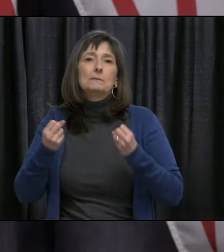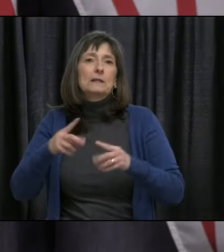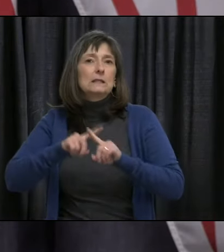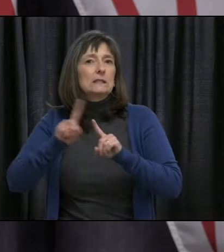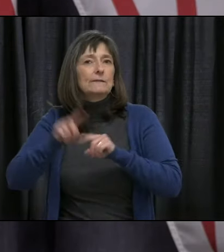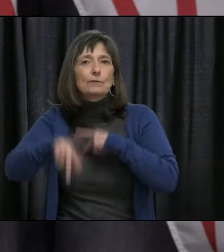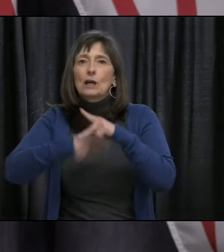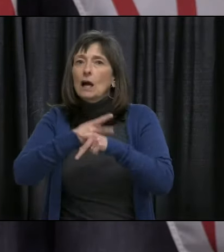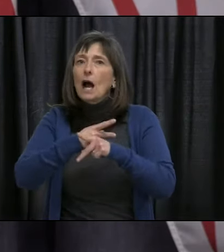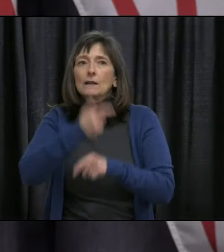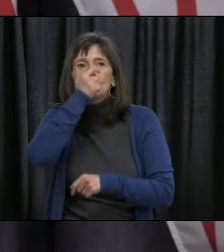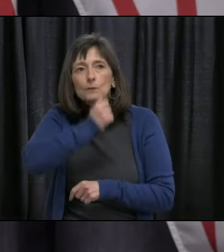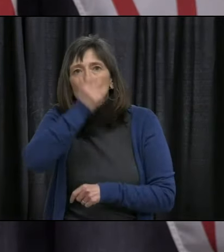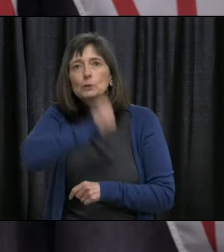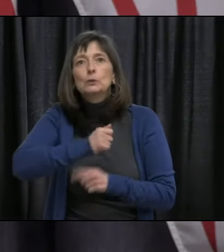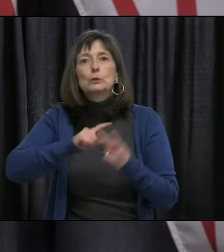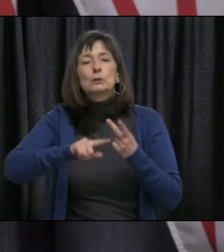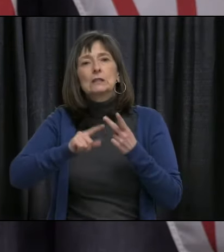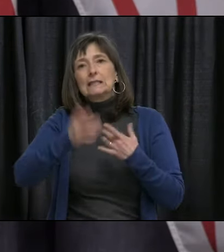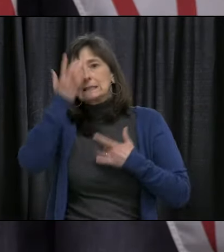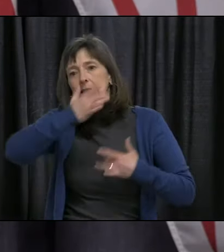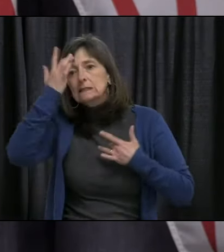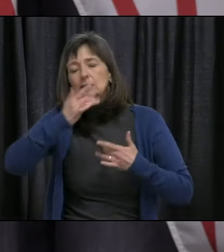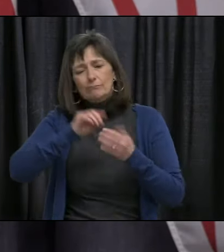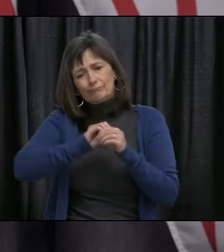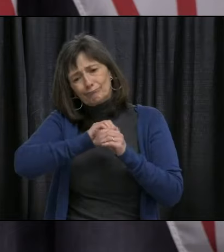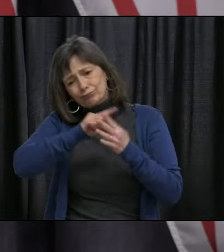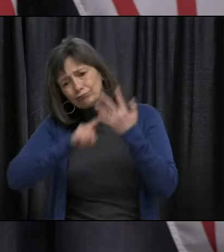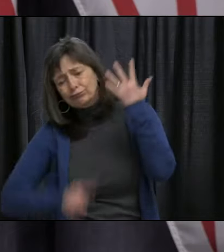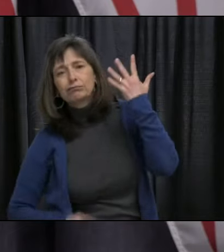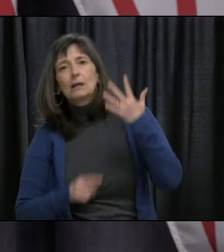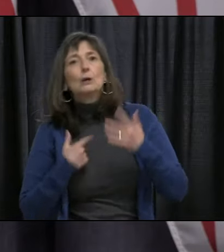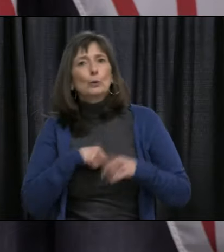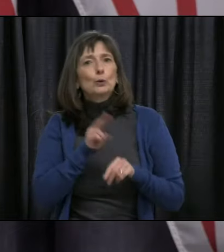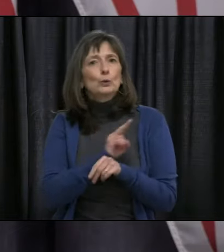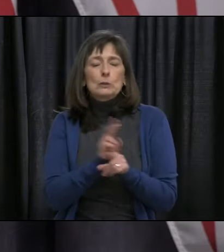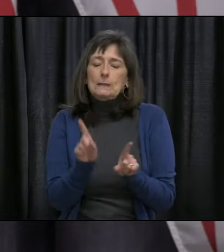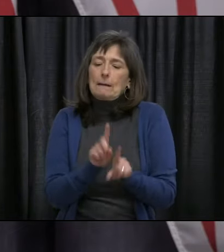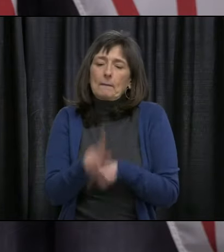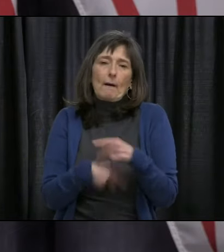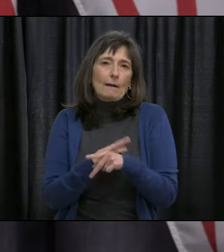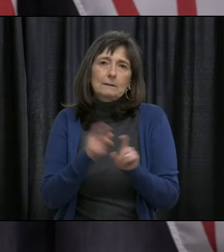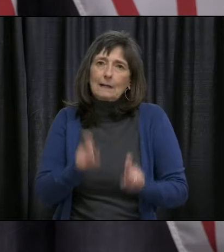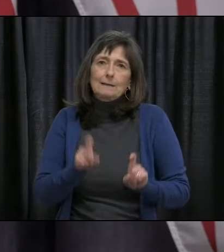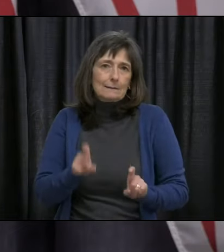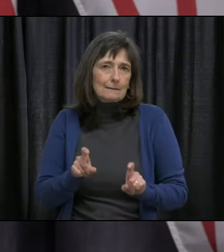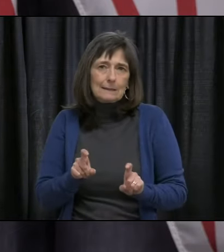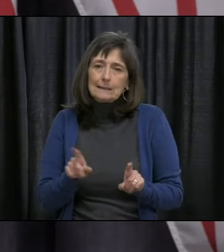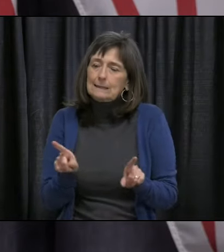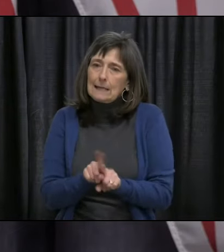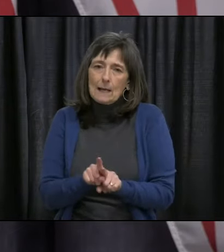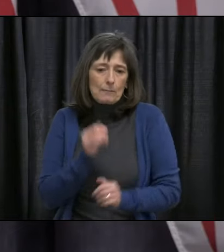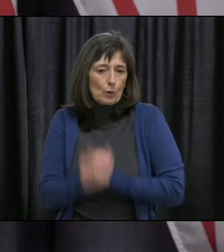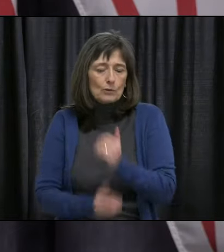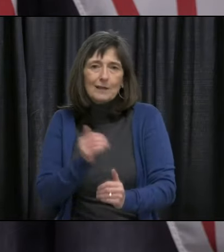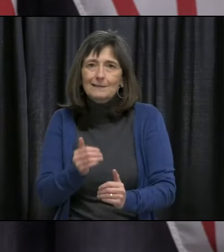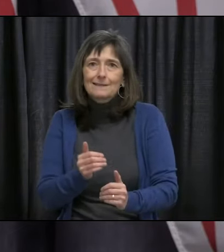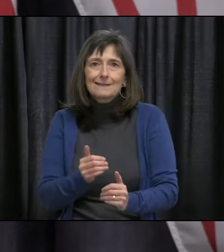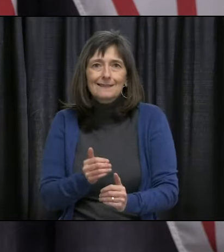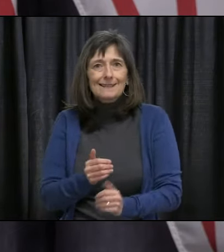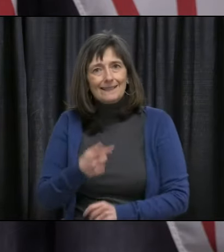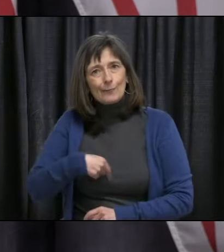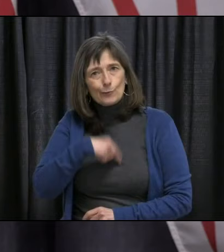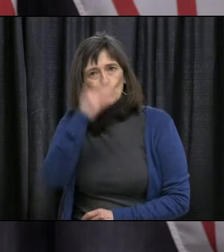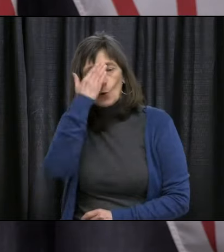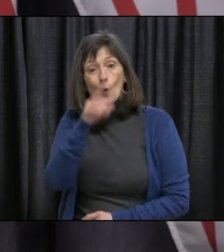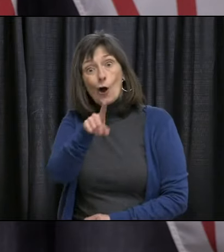for influenza and numerous other viruses. So we know that, no test is 100%, and we have to take this